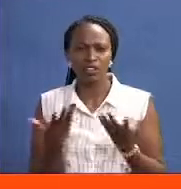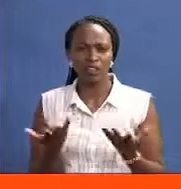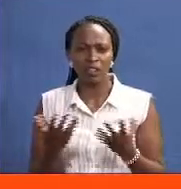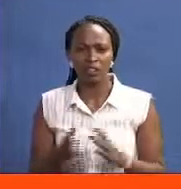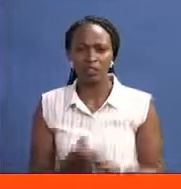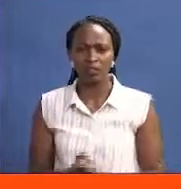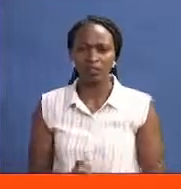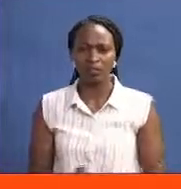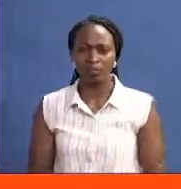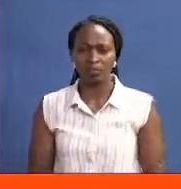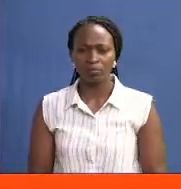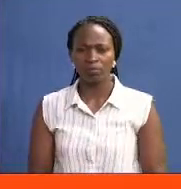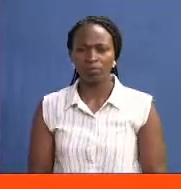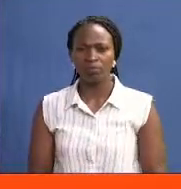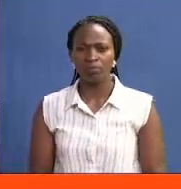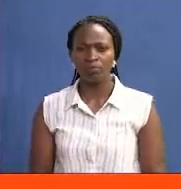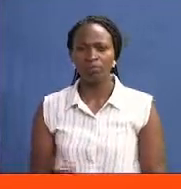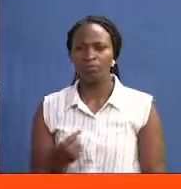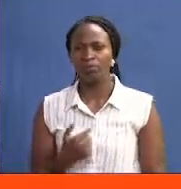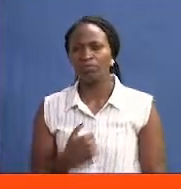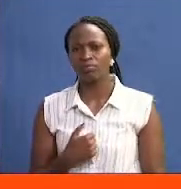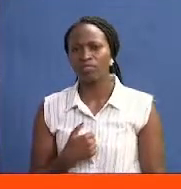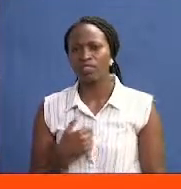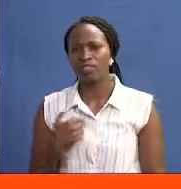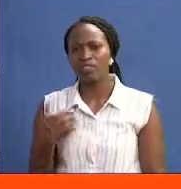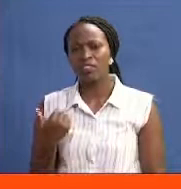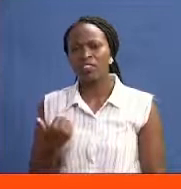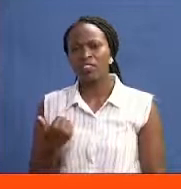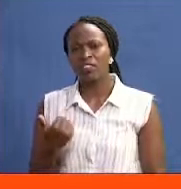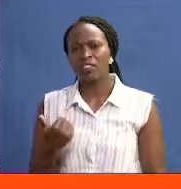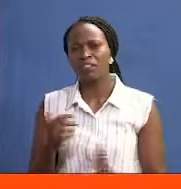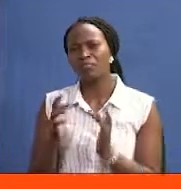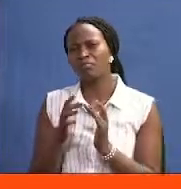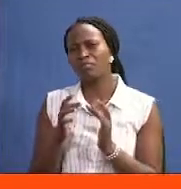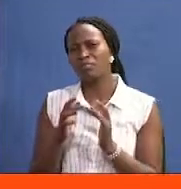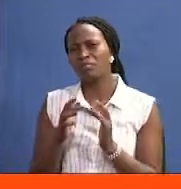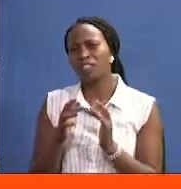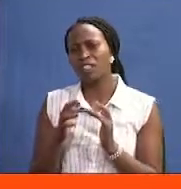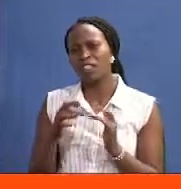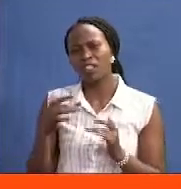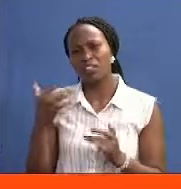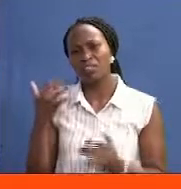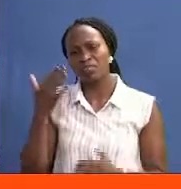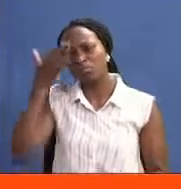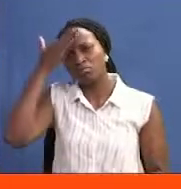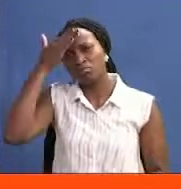occurrences? I do not think the media has lost its role, really, because